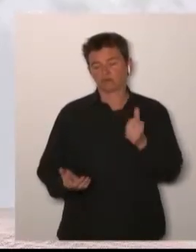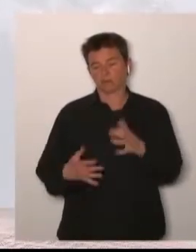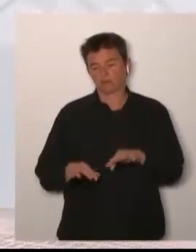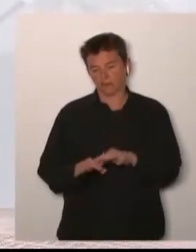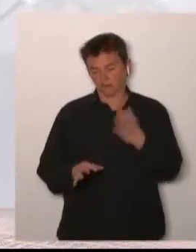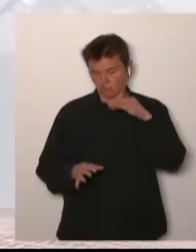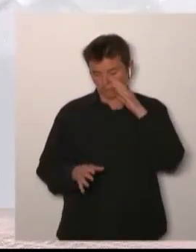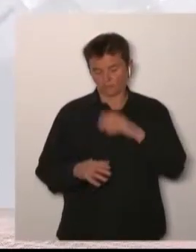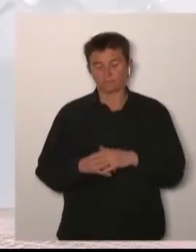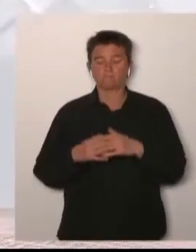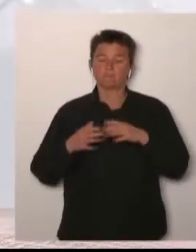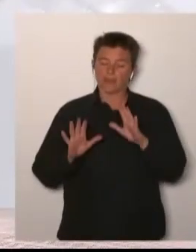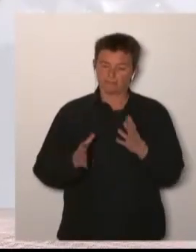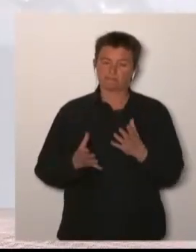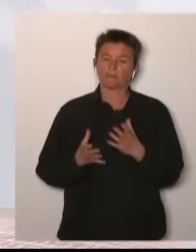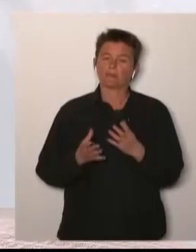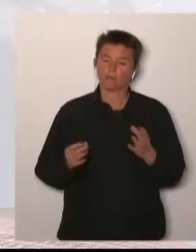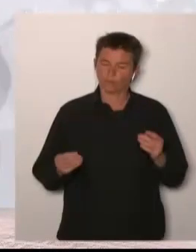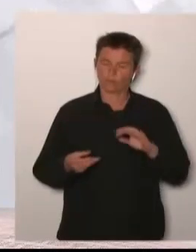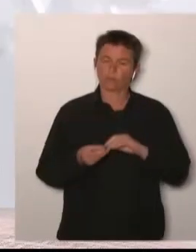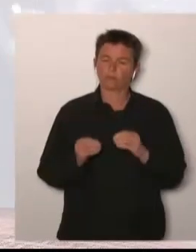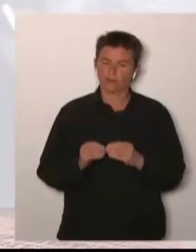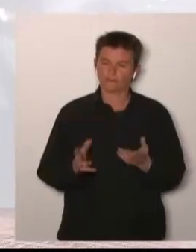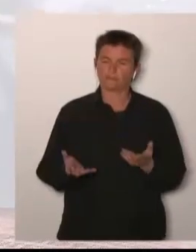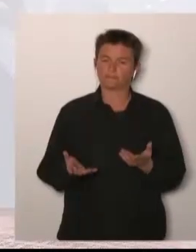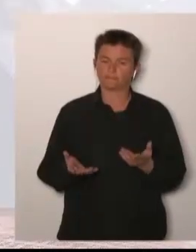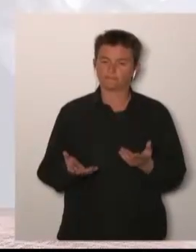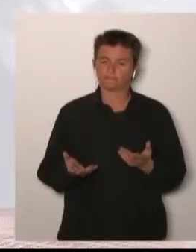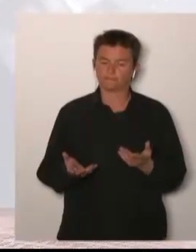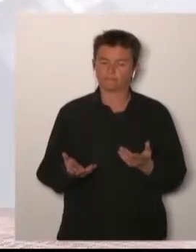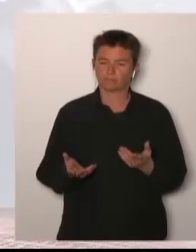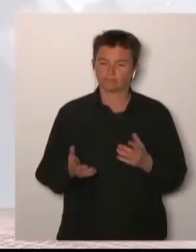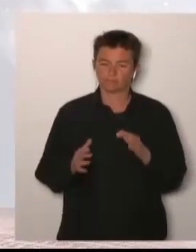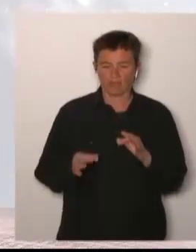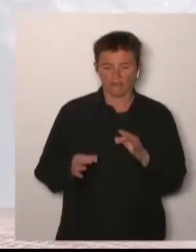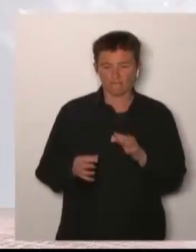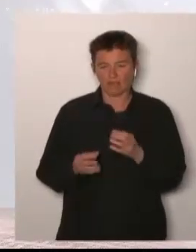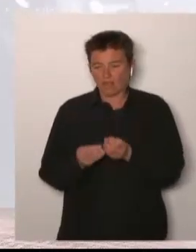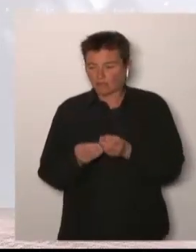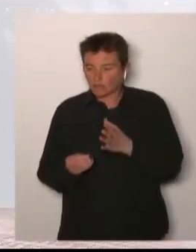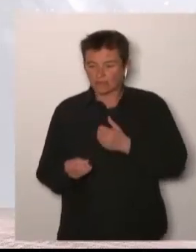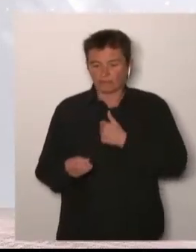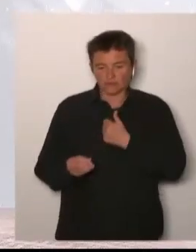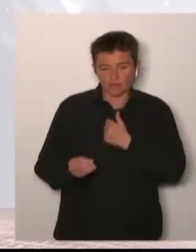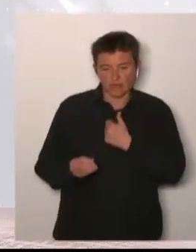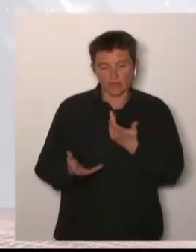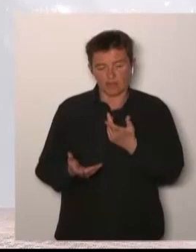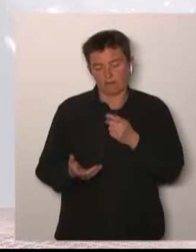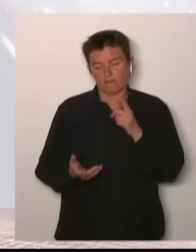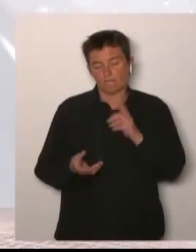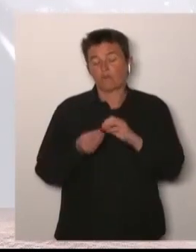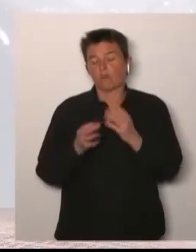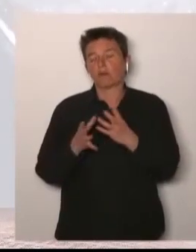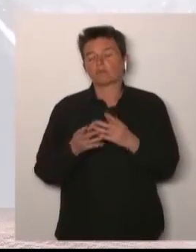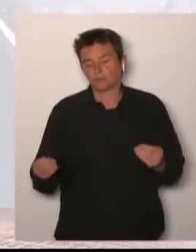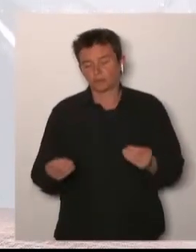lot of issues, of course, behind that in terms of personal data and all this, which need to be sorted out. But in the end, for research purposes, and in